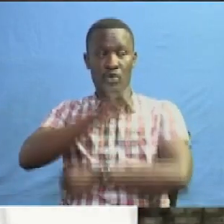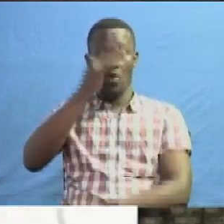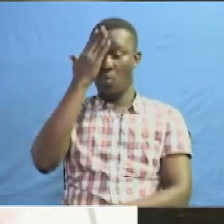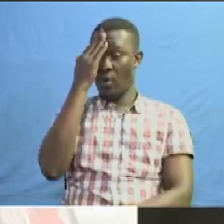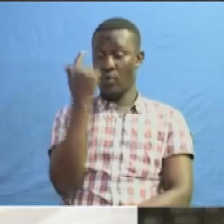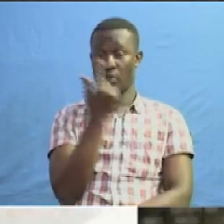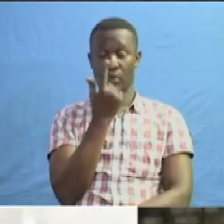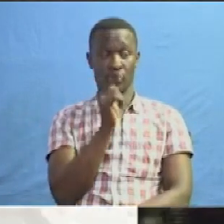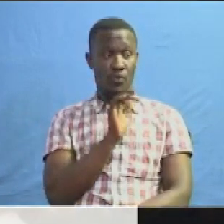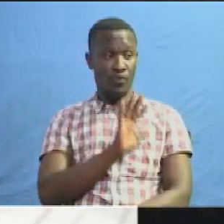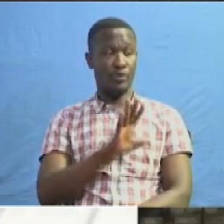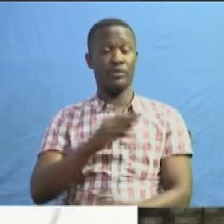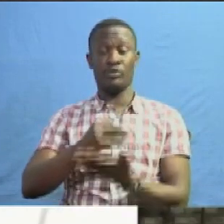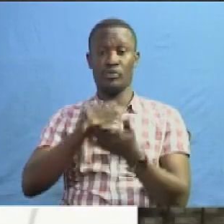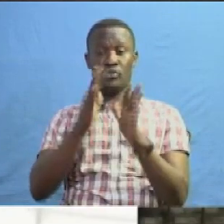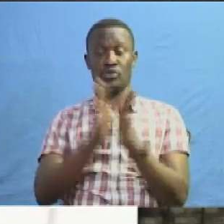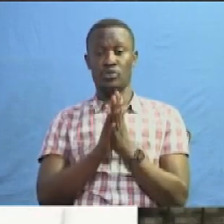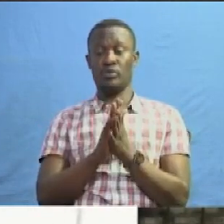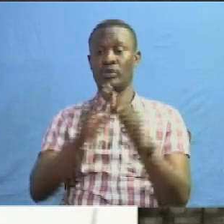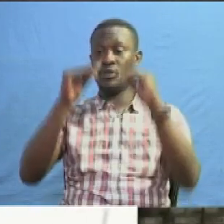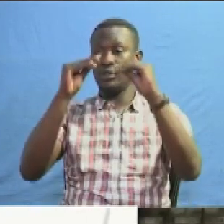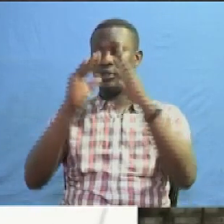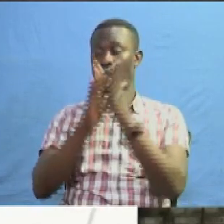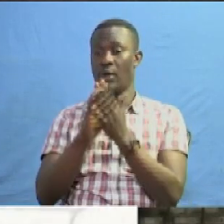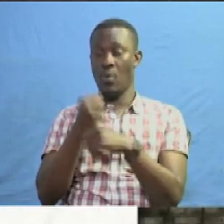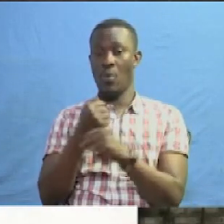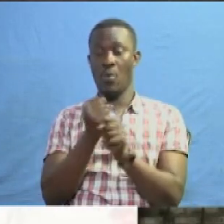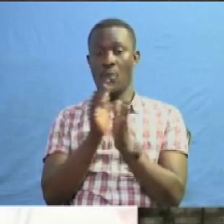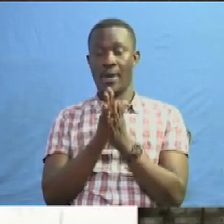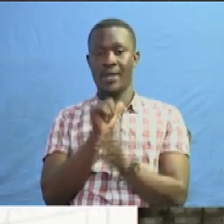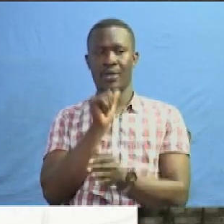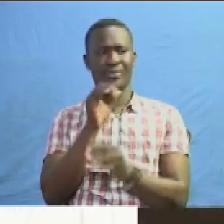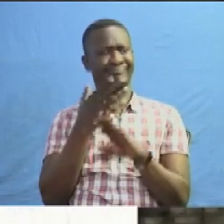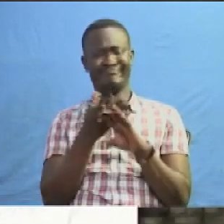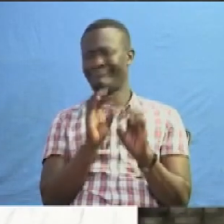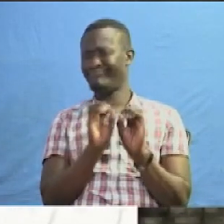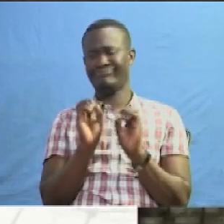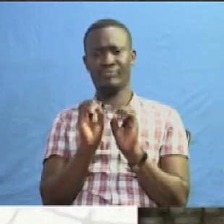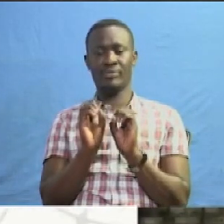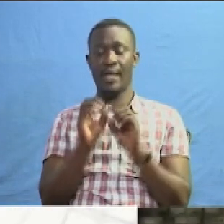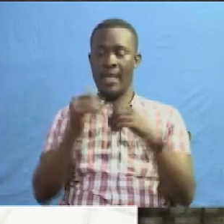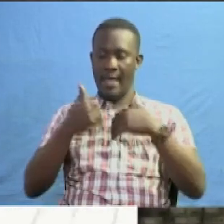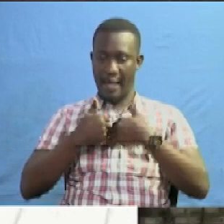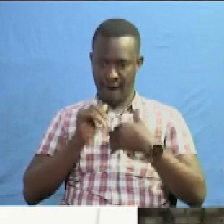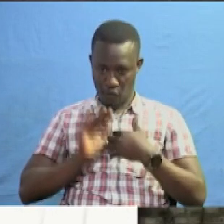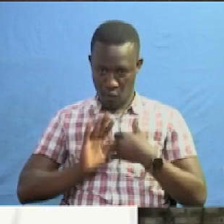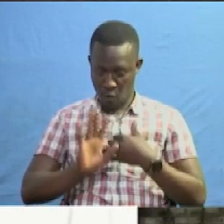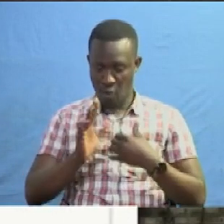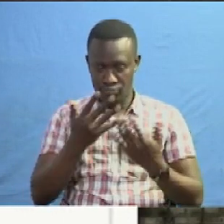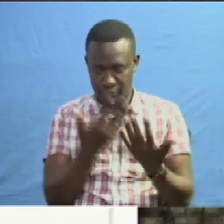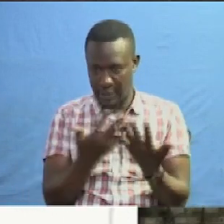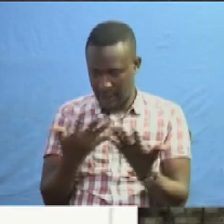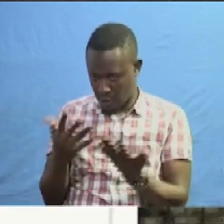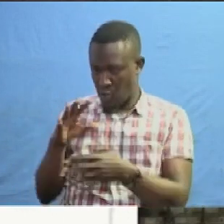your students, each of your teachers, each of your staff. It's not hard for you. Have your own structures to